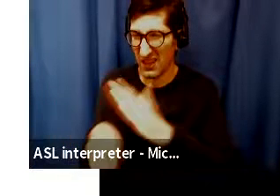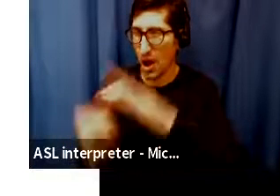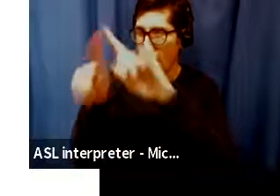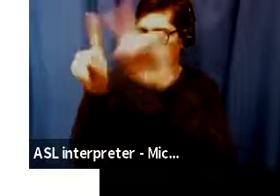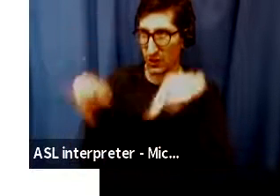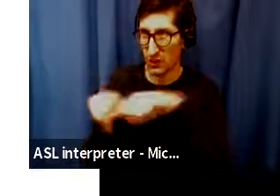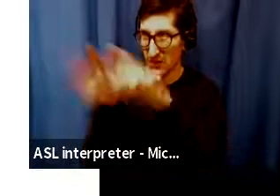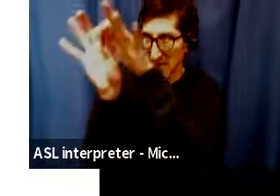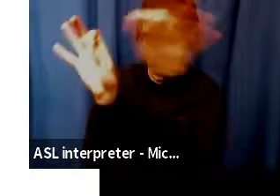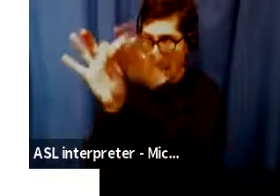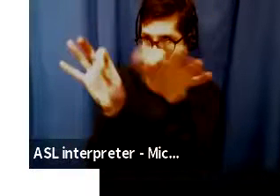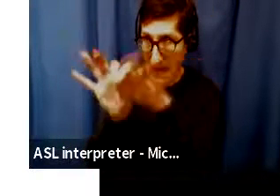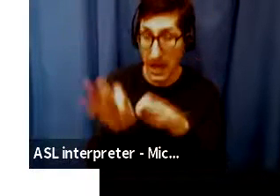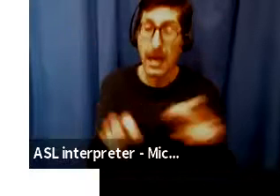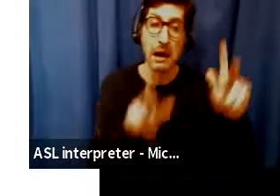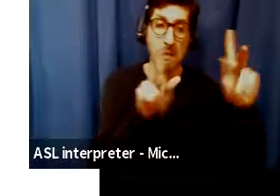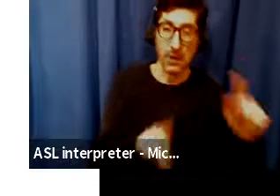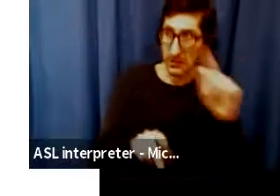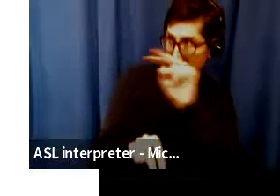that on your screen.